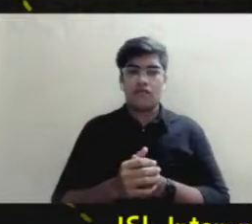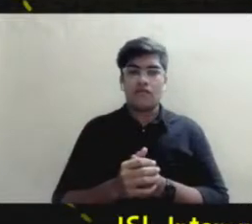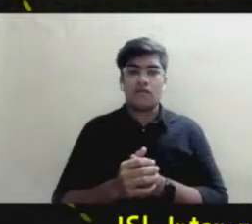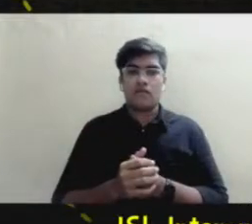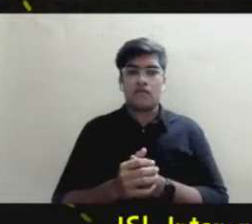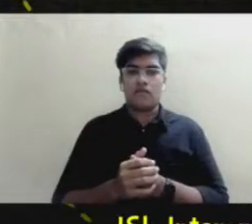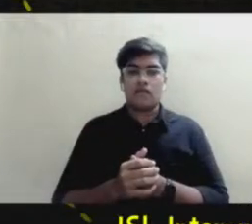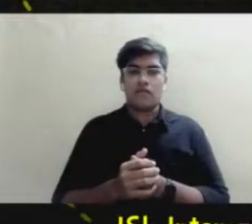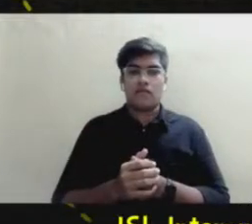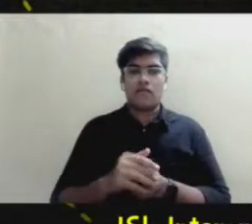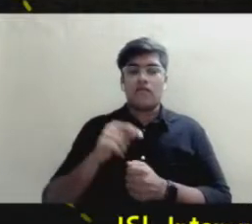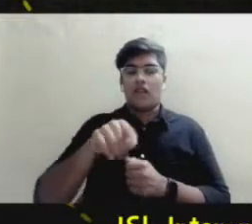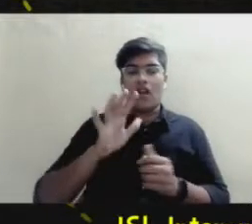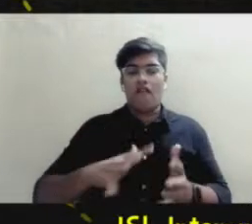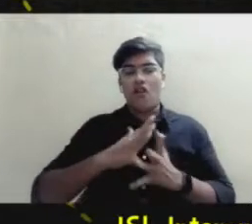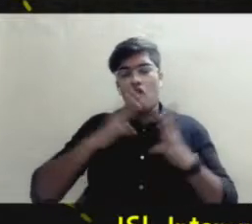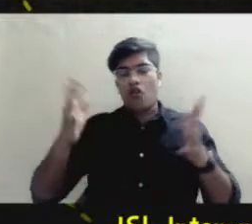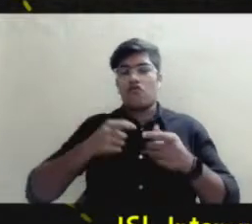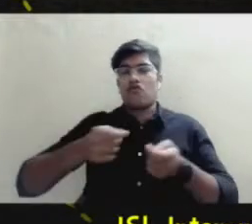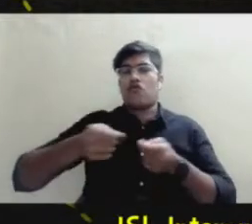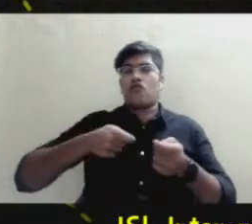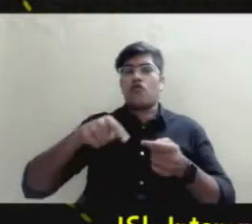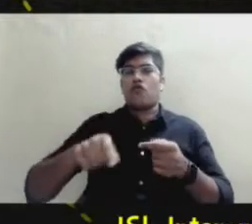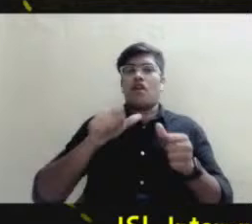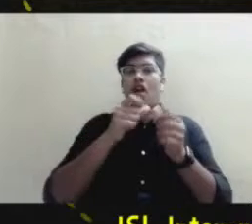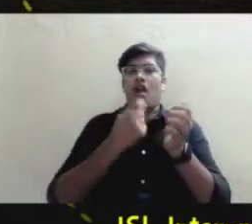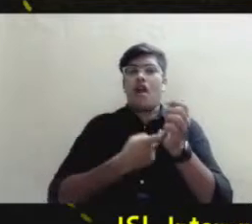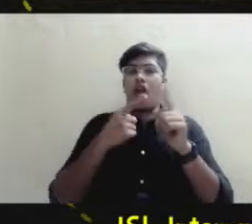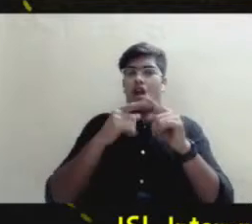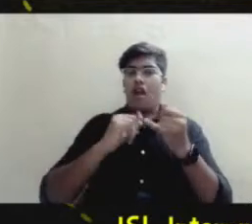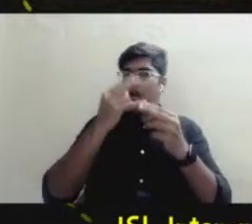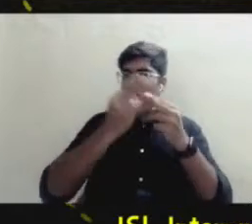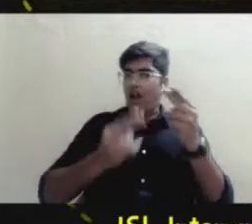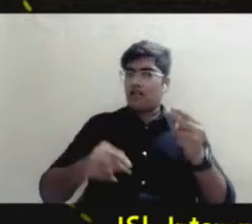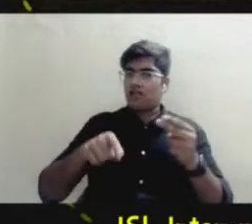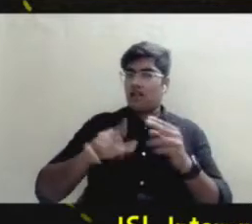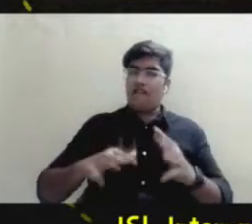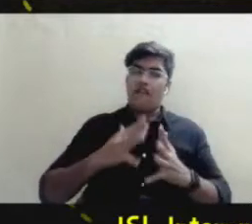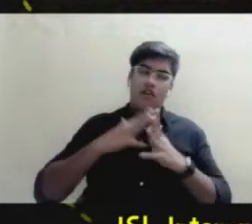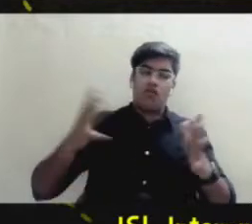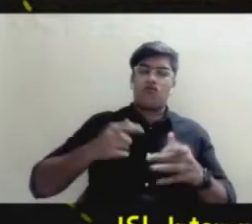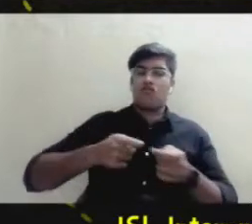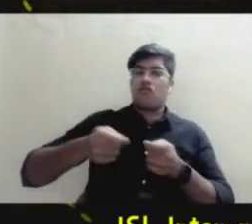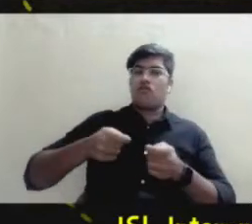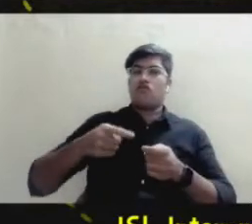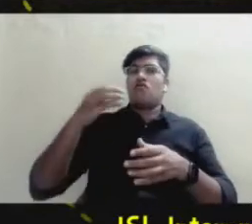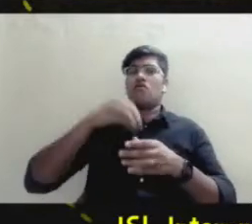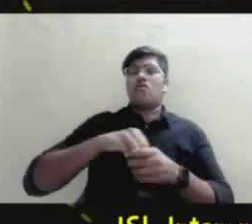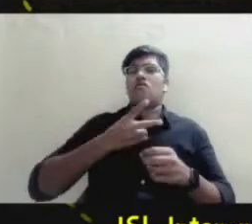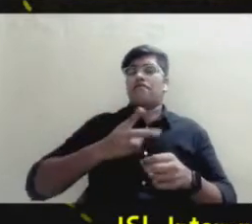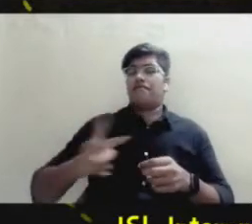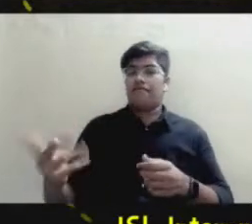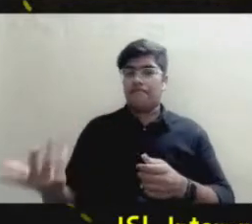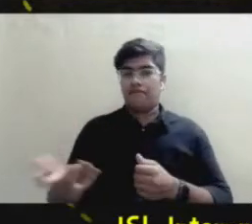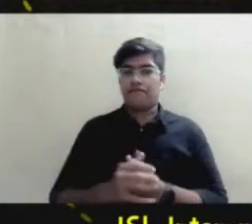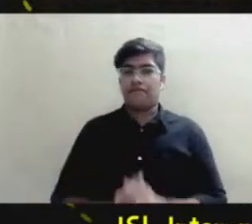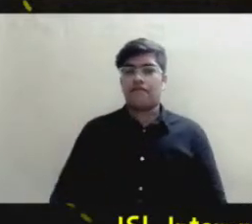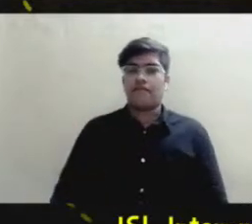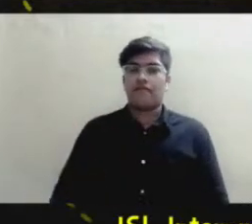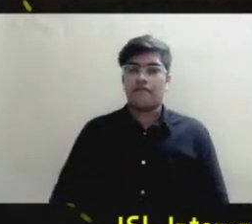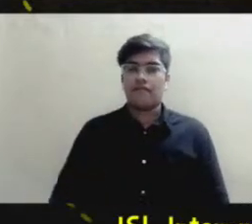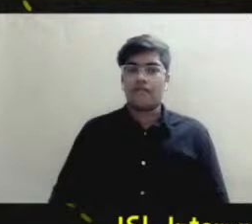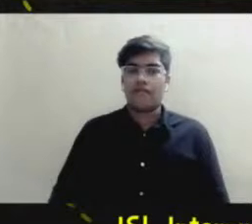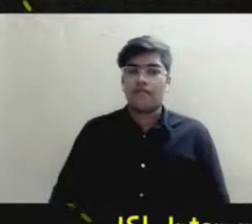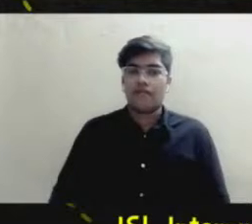so much control on the arts, because it has that liberatory quality innate to itself. Right? Yeah. You